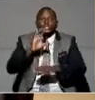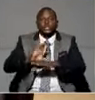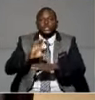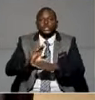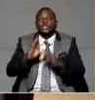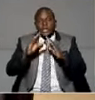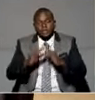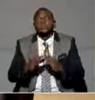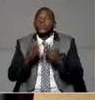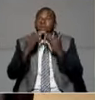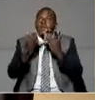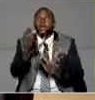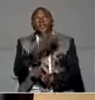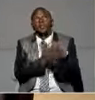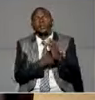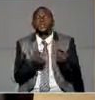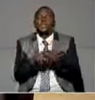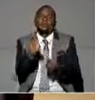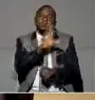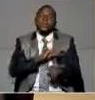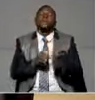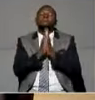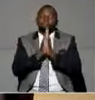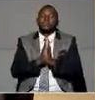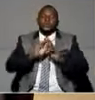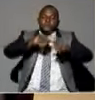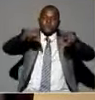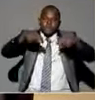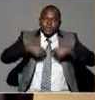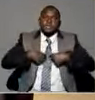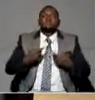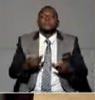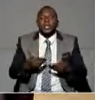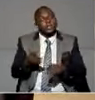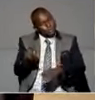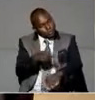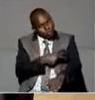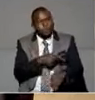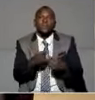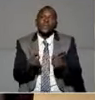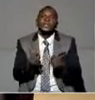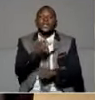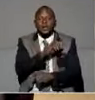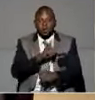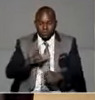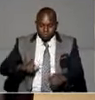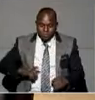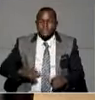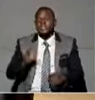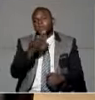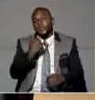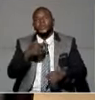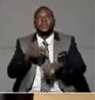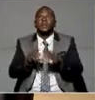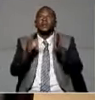that partnership and all the Christians who have prayed for us. It took us long, but God's time is the best time. So